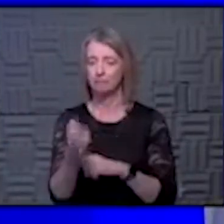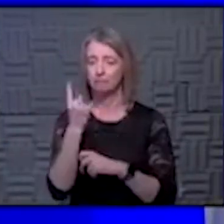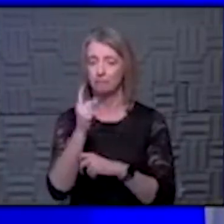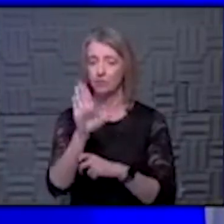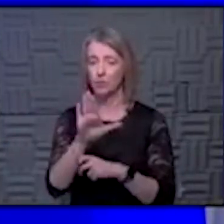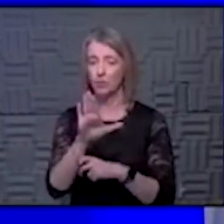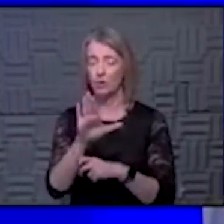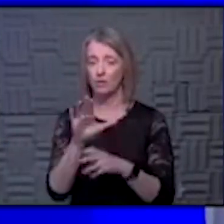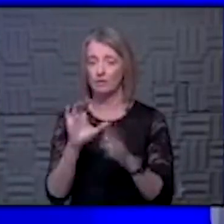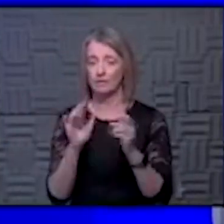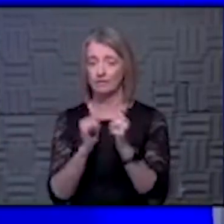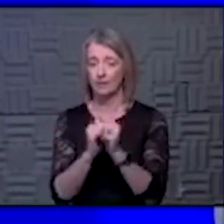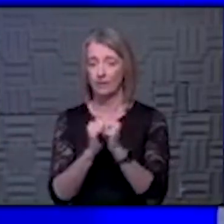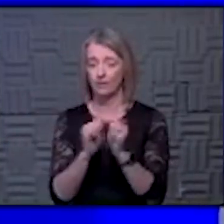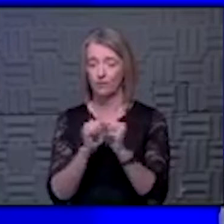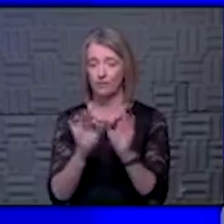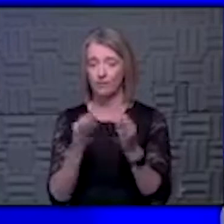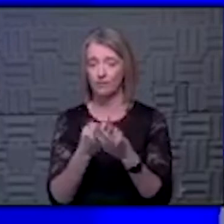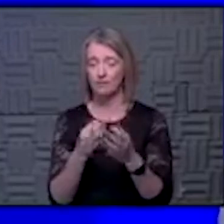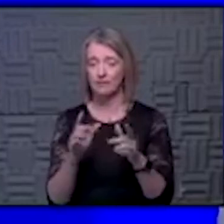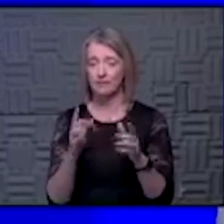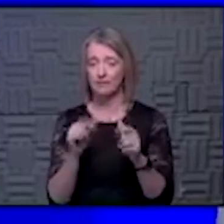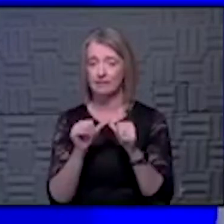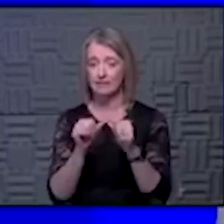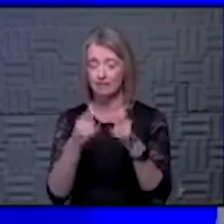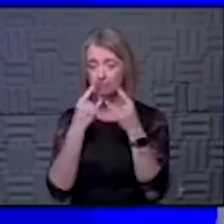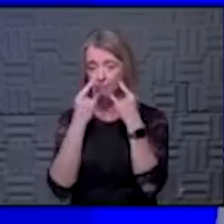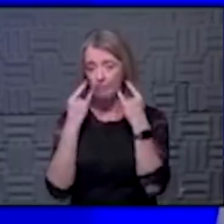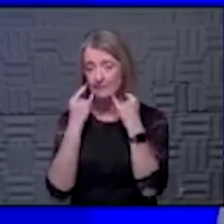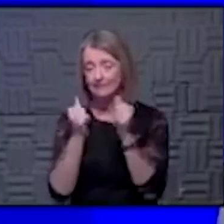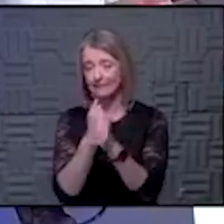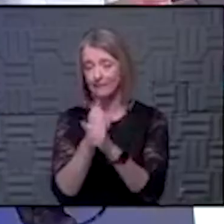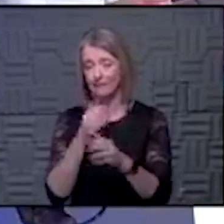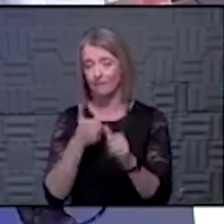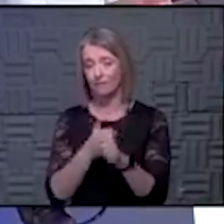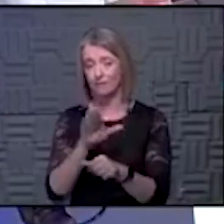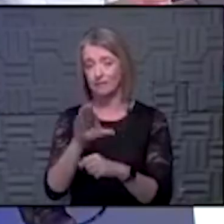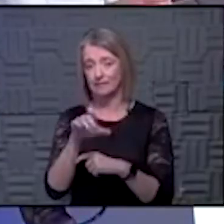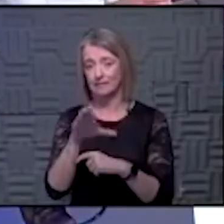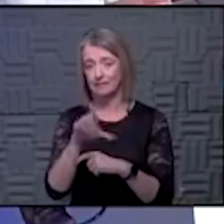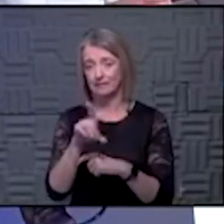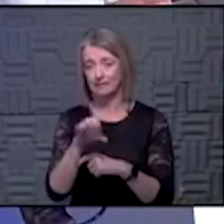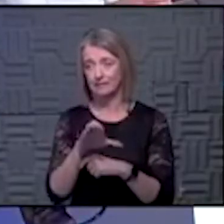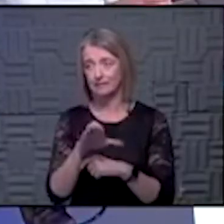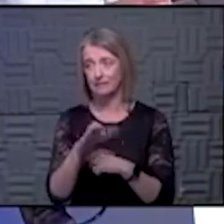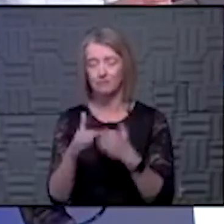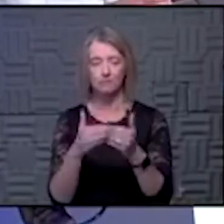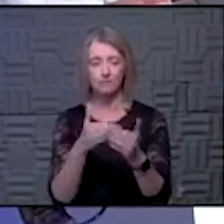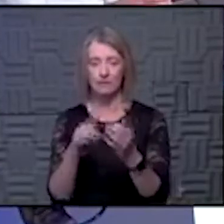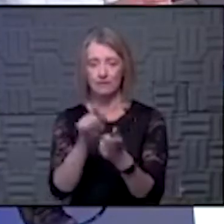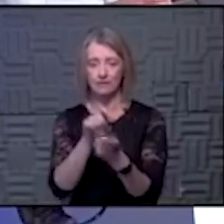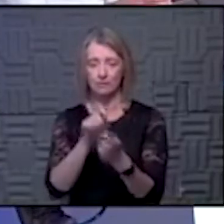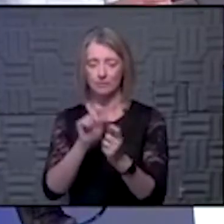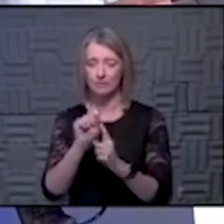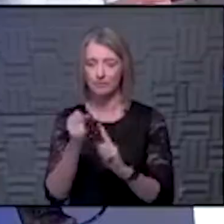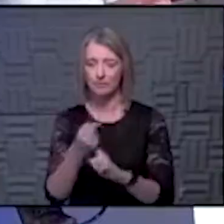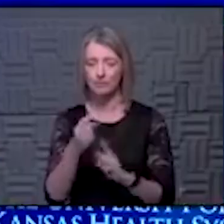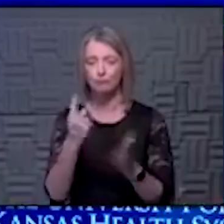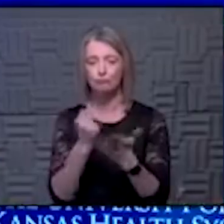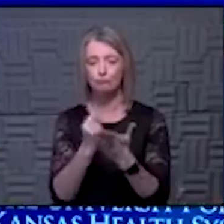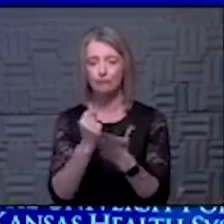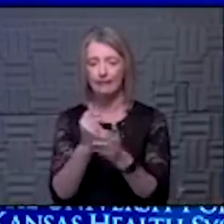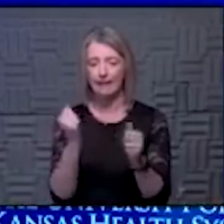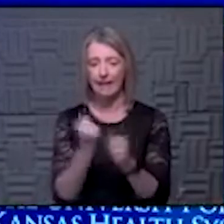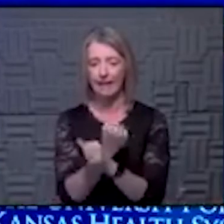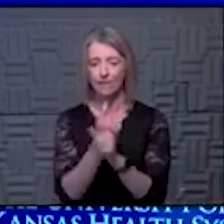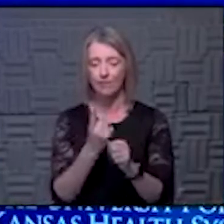your get-together to continue to do those public health measures. Yeah, I would just say, regardless of the specific circumstances, treat